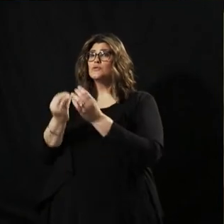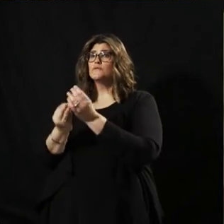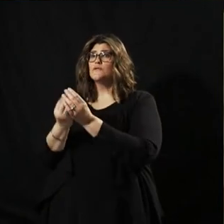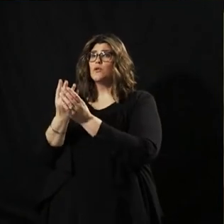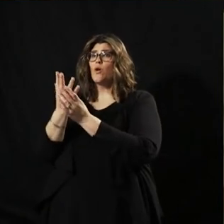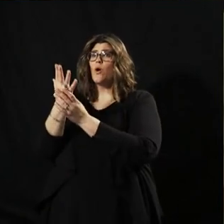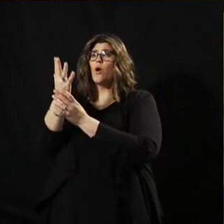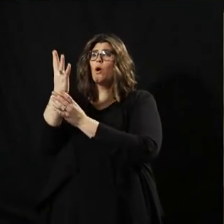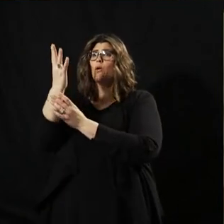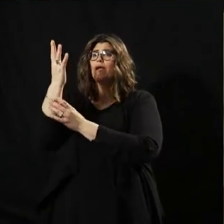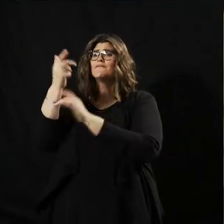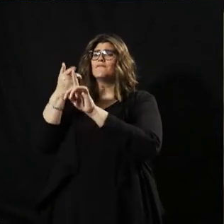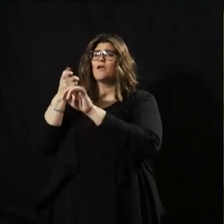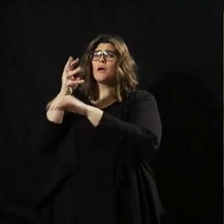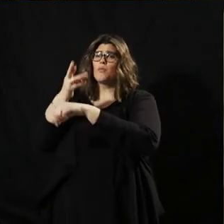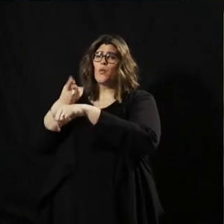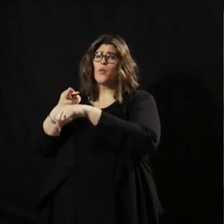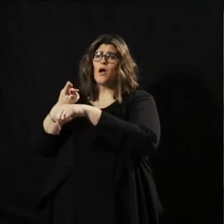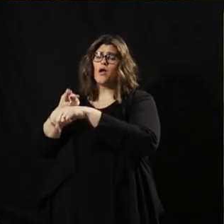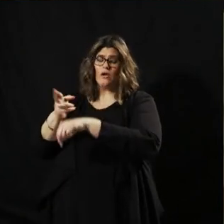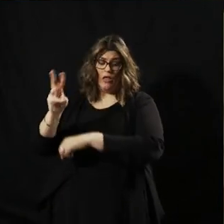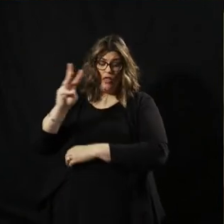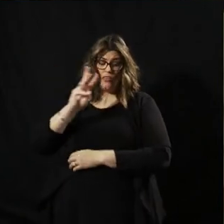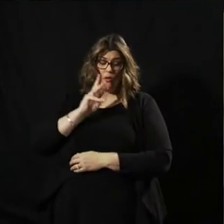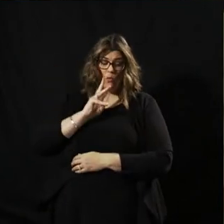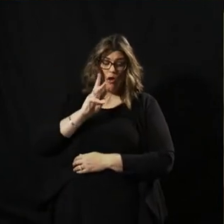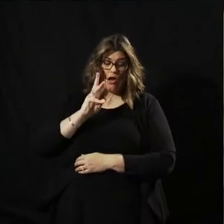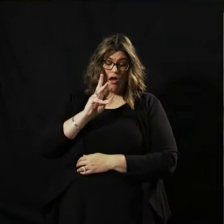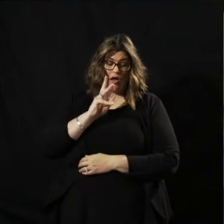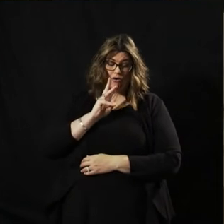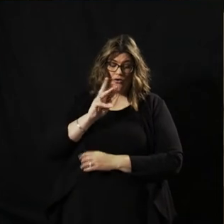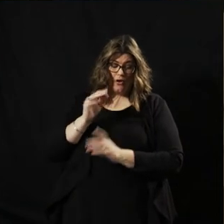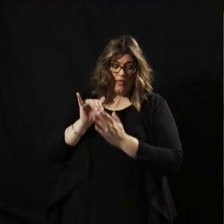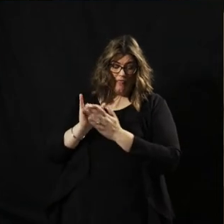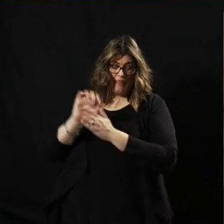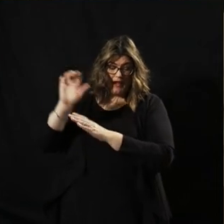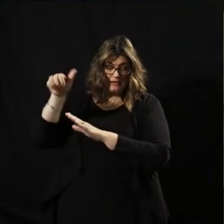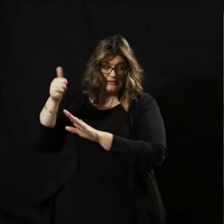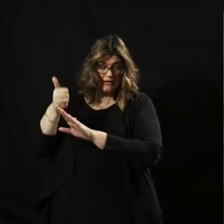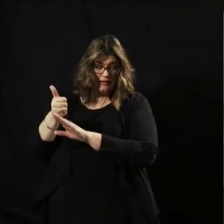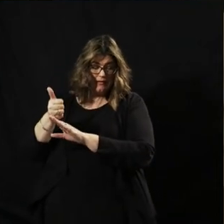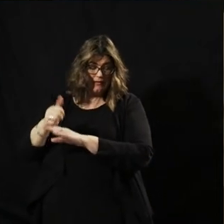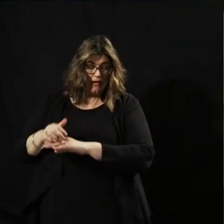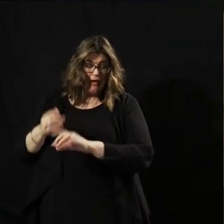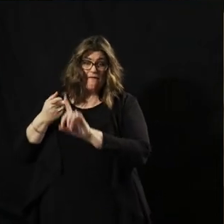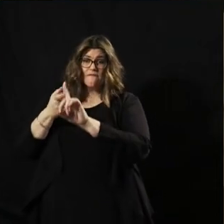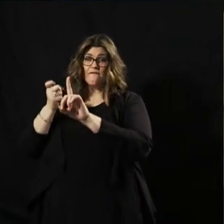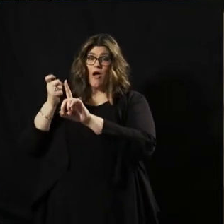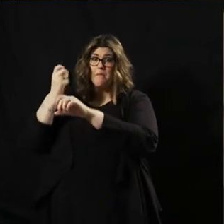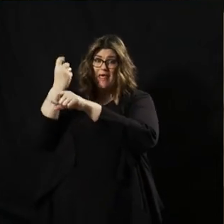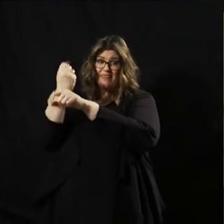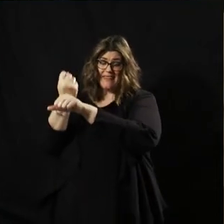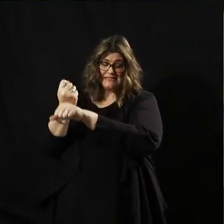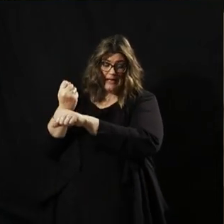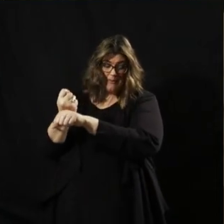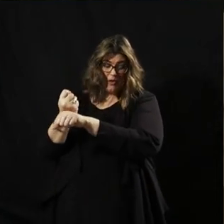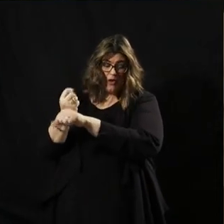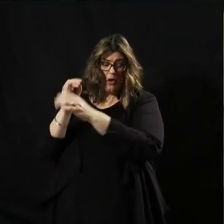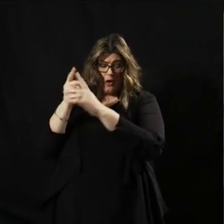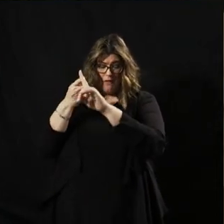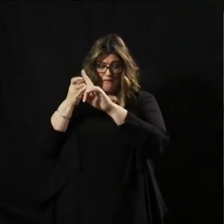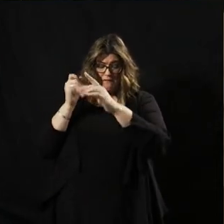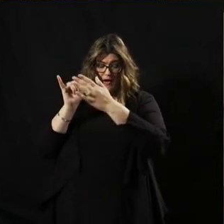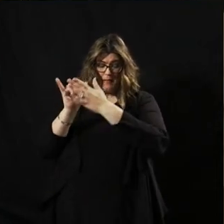I saw water flowing from the temple, and from its right